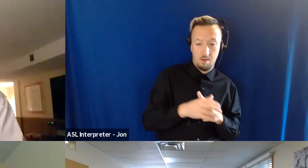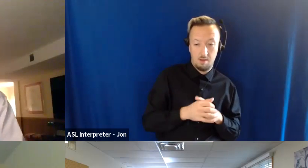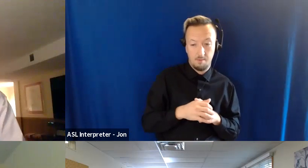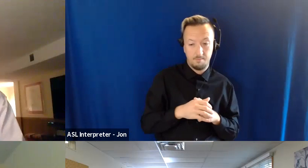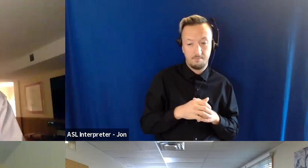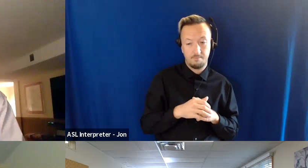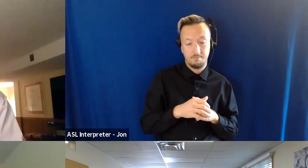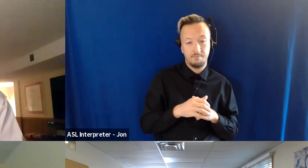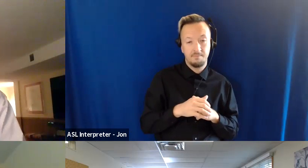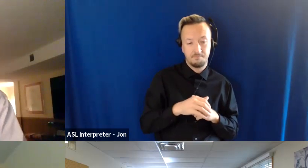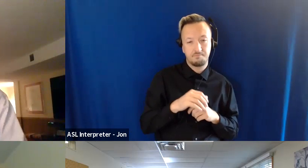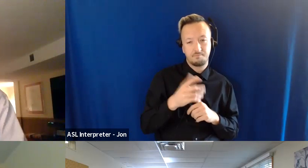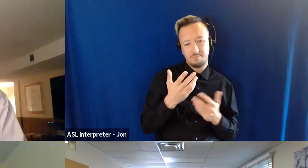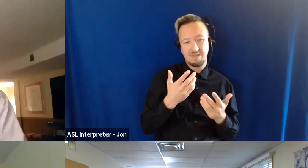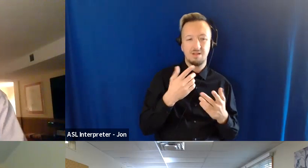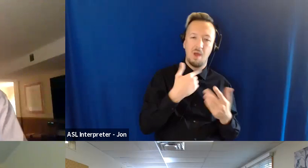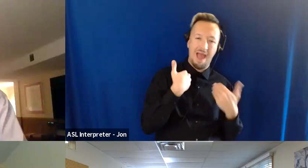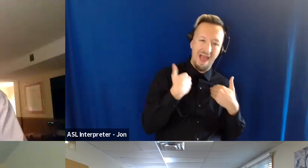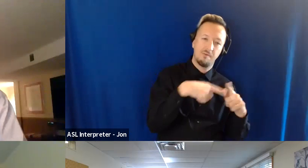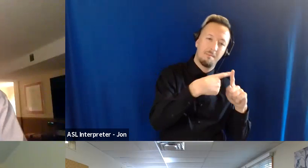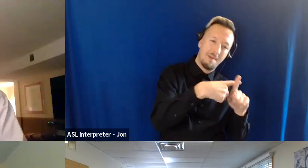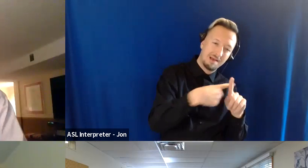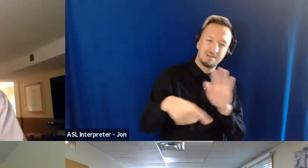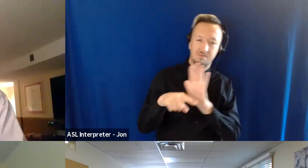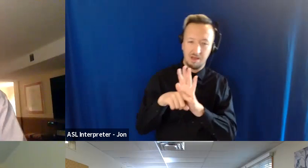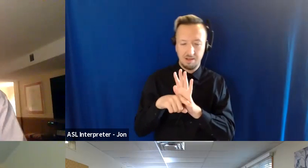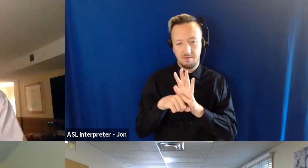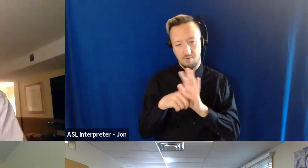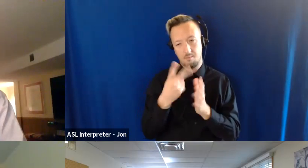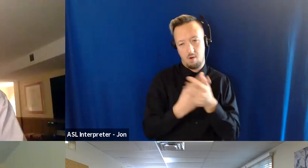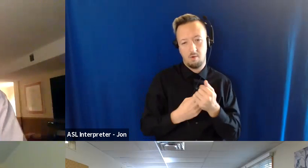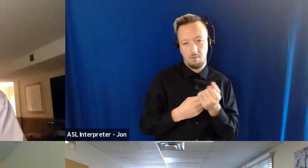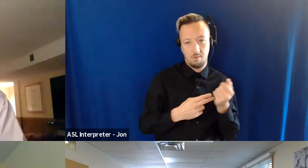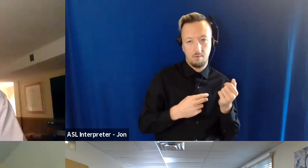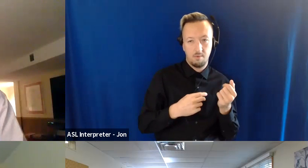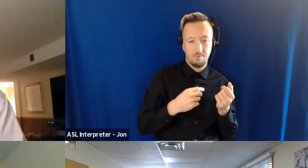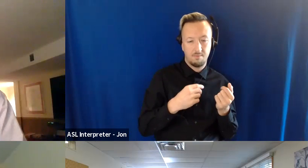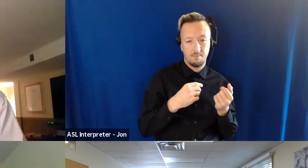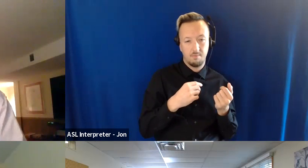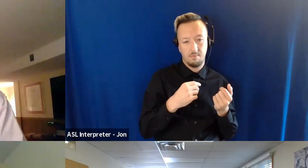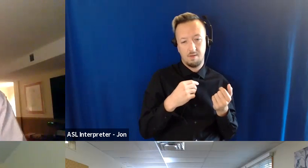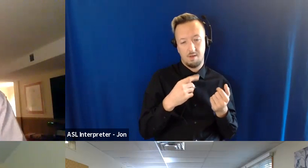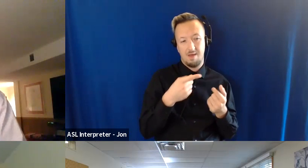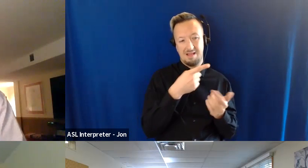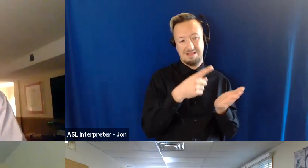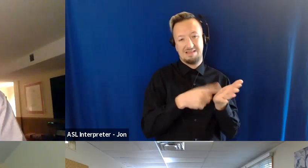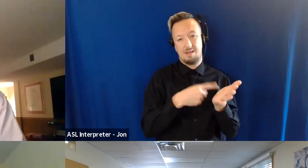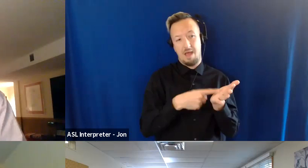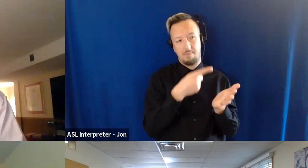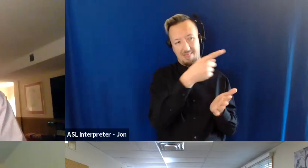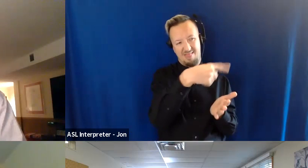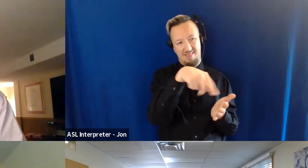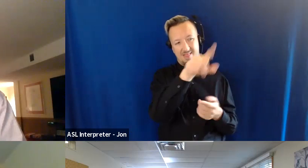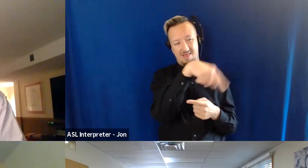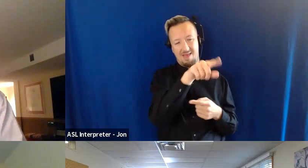way it is good, but in a way it is bad because then they do describe us in a certain way when we could be describing ourselves as